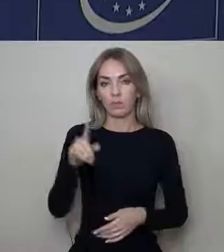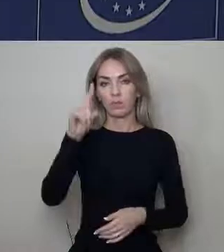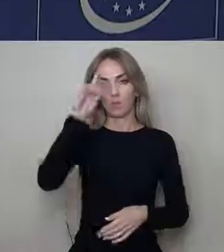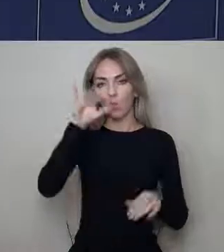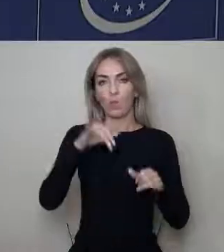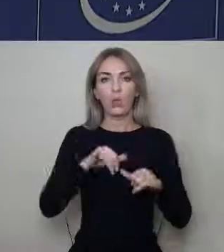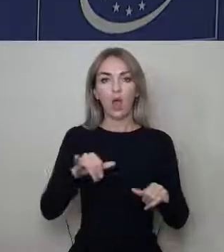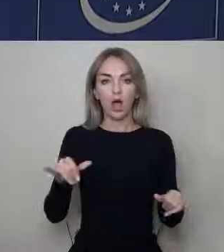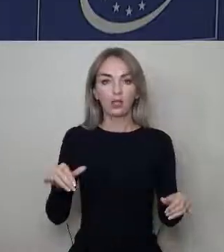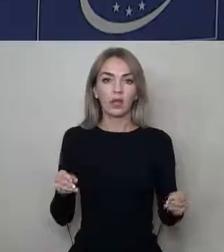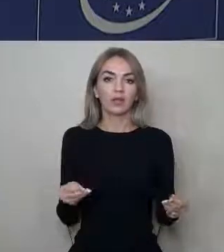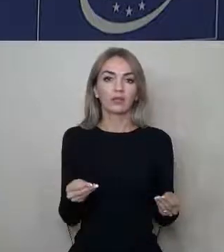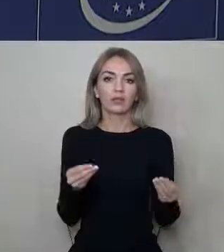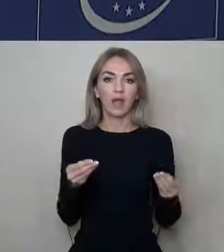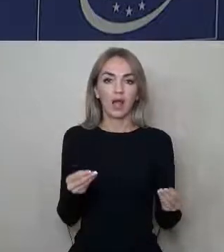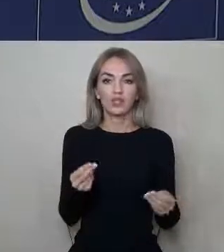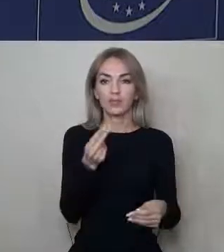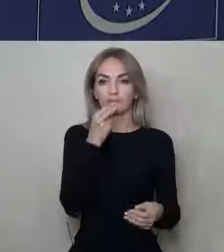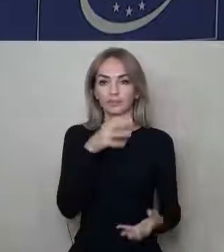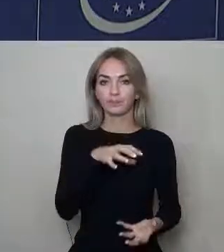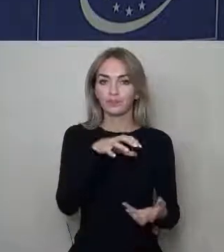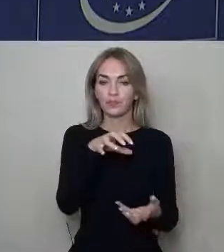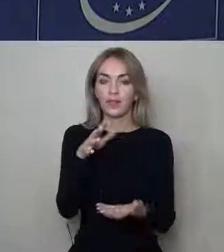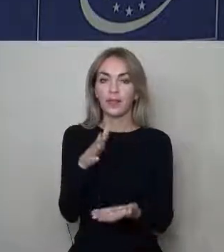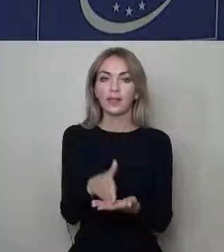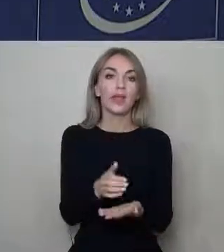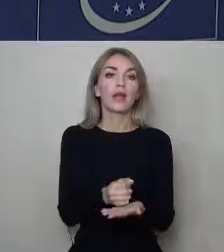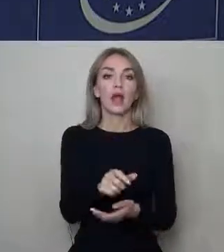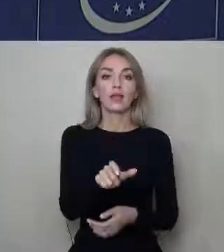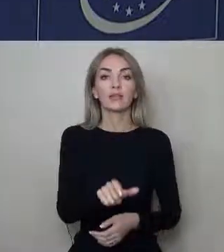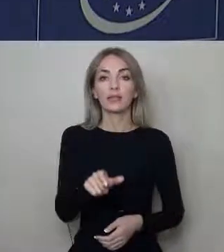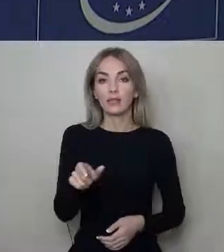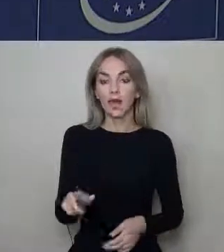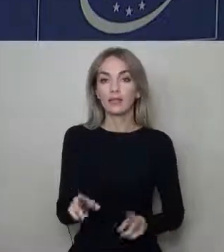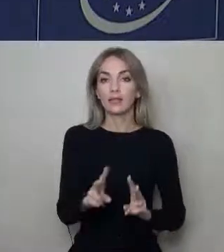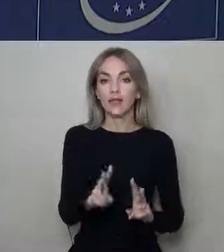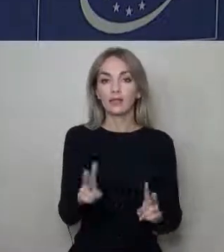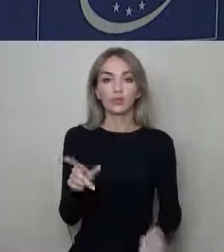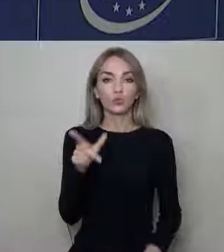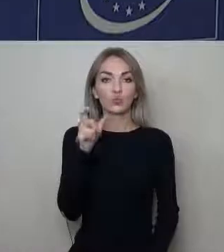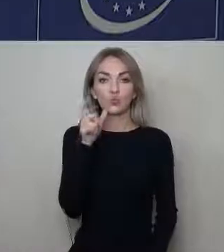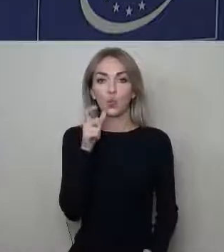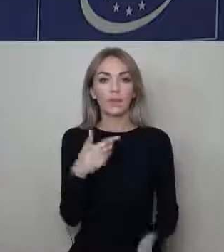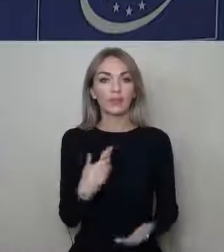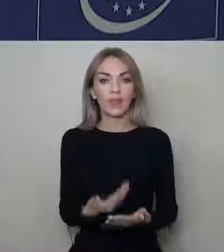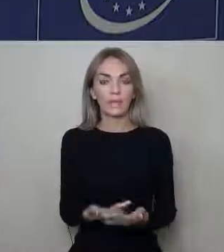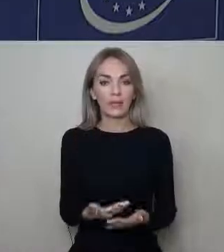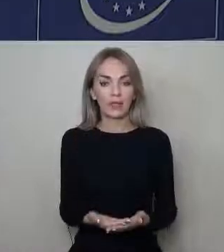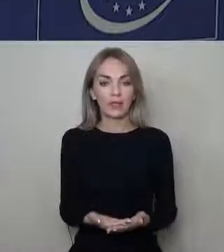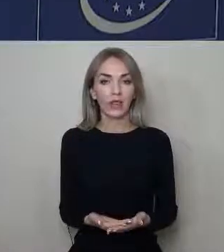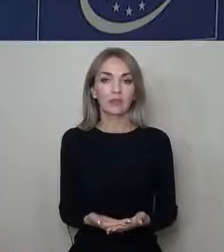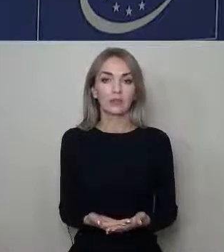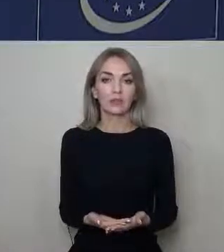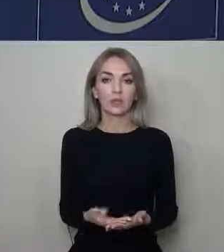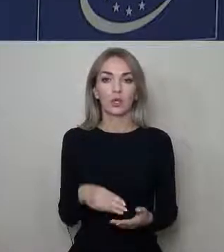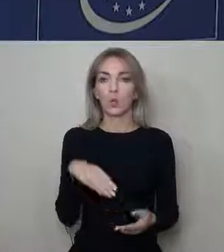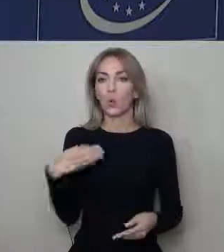votes. If it is food parcels that are handed out, we know that some candidates tend